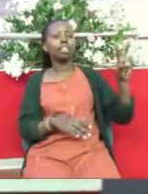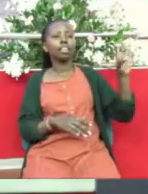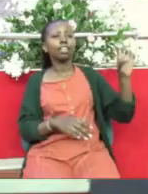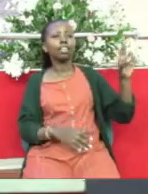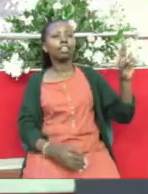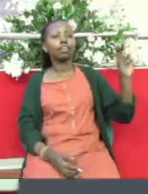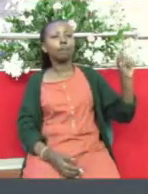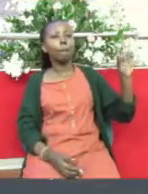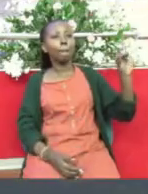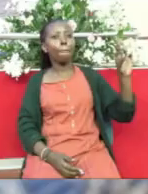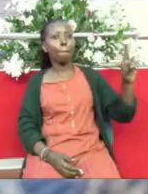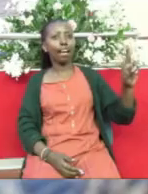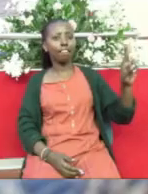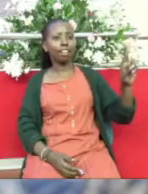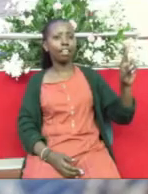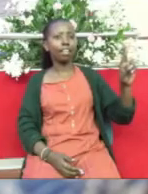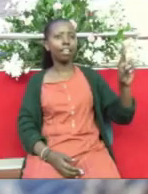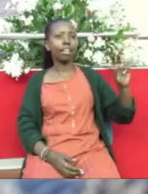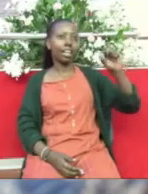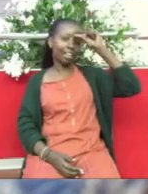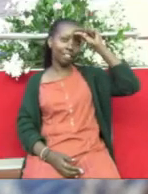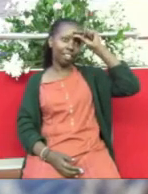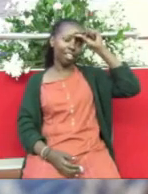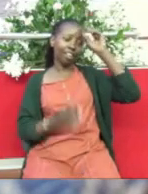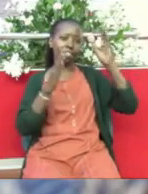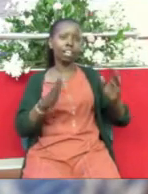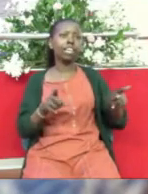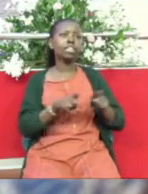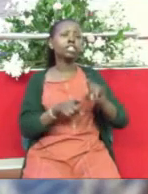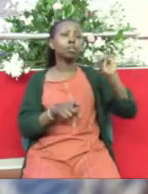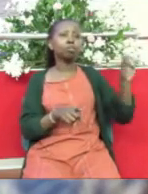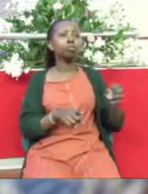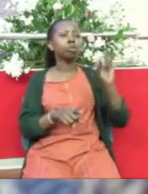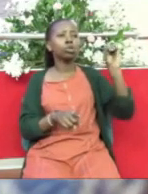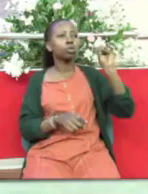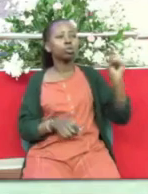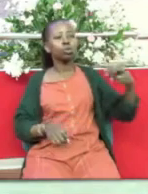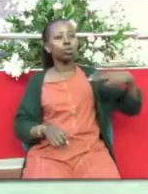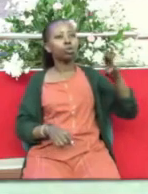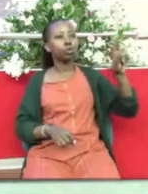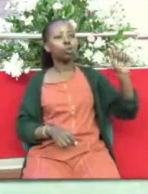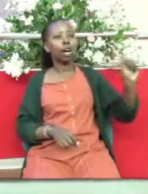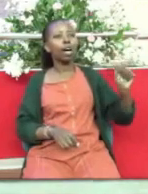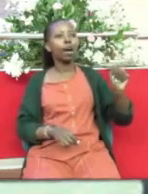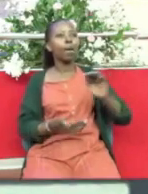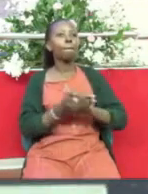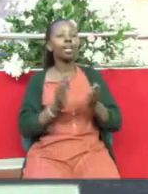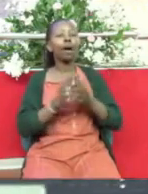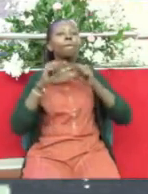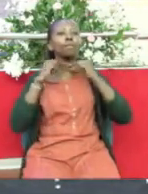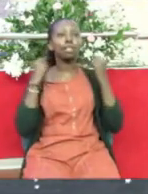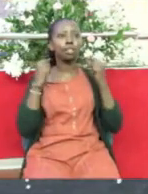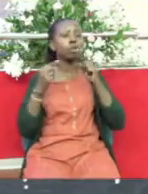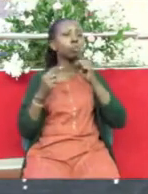becomes the priest. Na Joshua akawa ndiye kuhani. And so they begin constructing as they were instructed by King Cyrus. Na hivyo